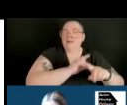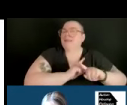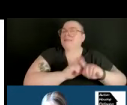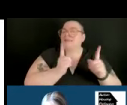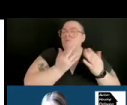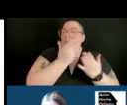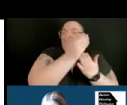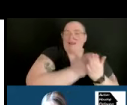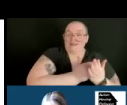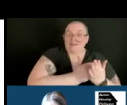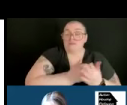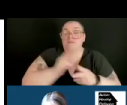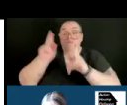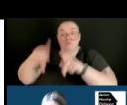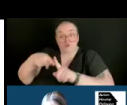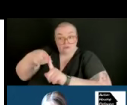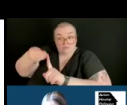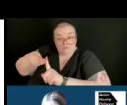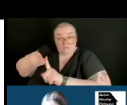portable Section 8 lists.